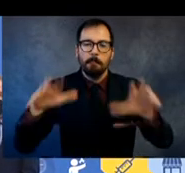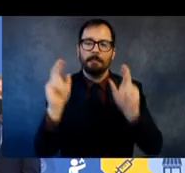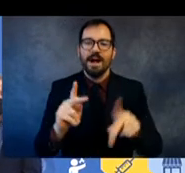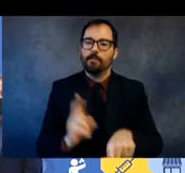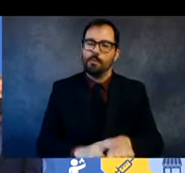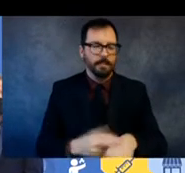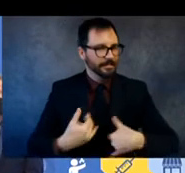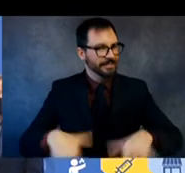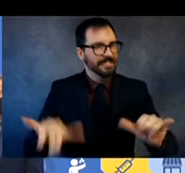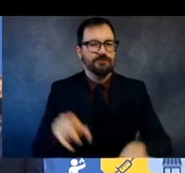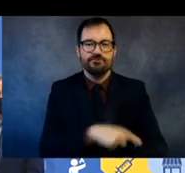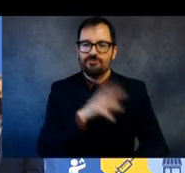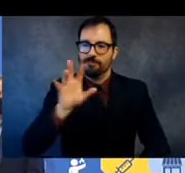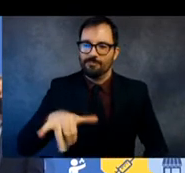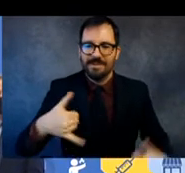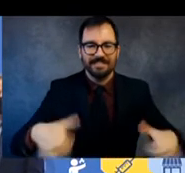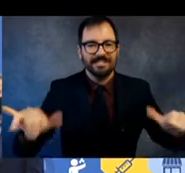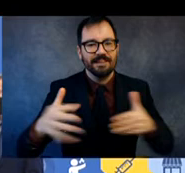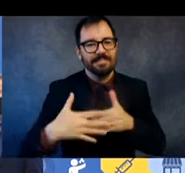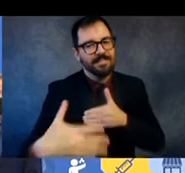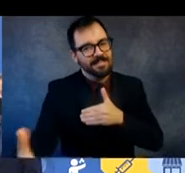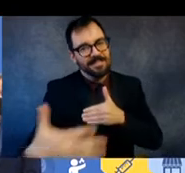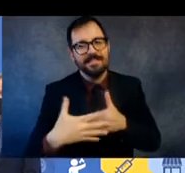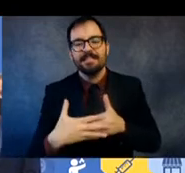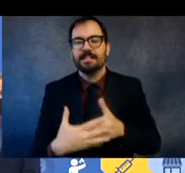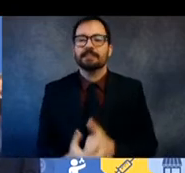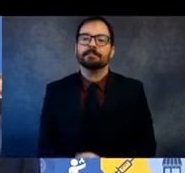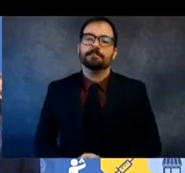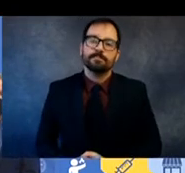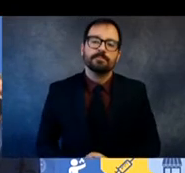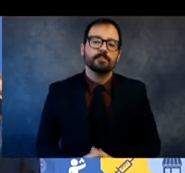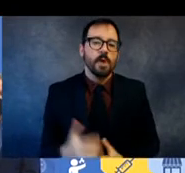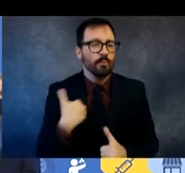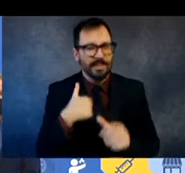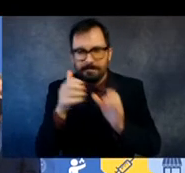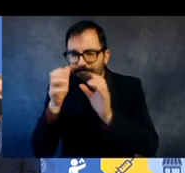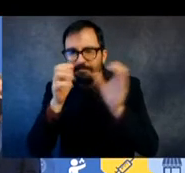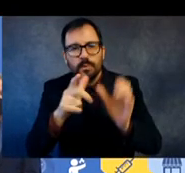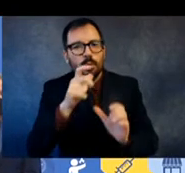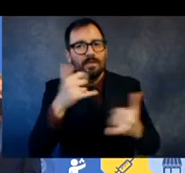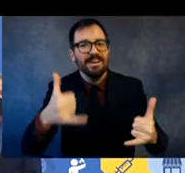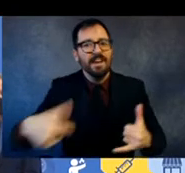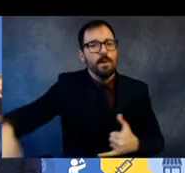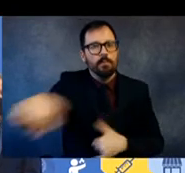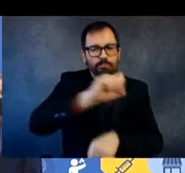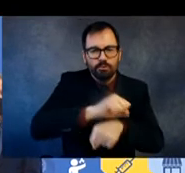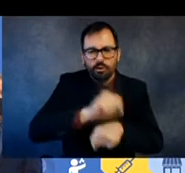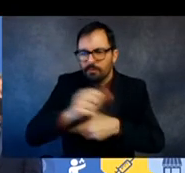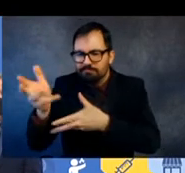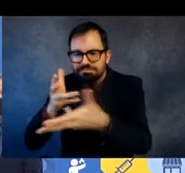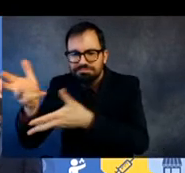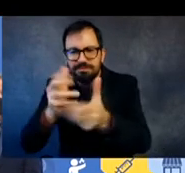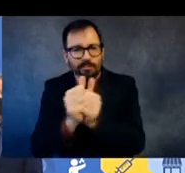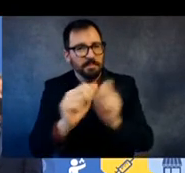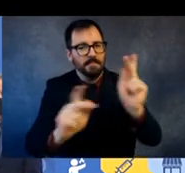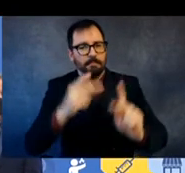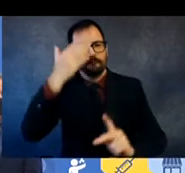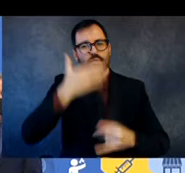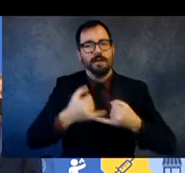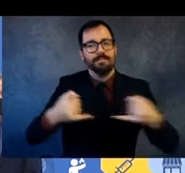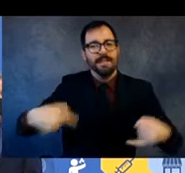data, and we're listening to the frontline workers, families, small business owners, and the industries that are impacted most by